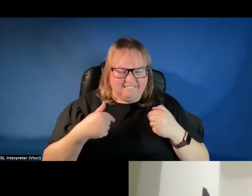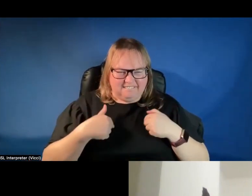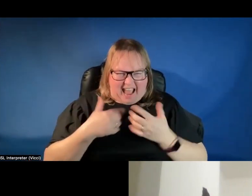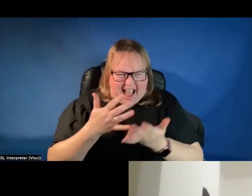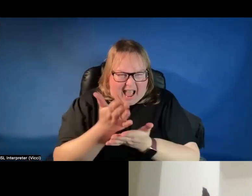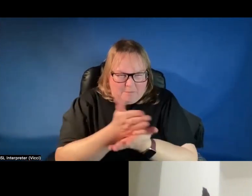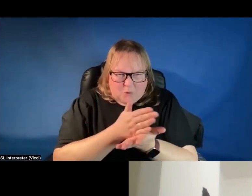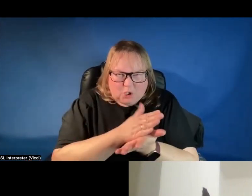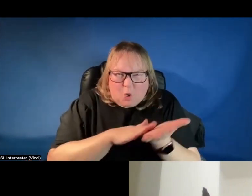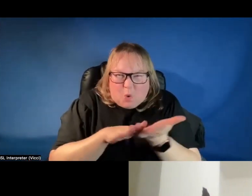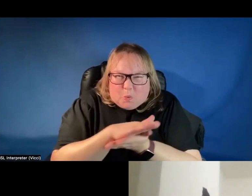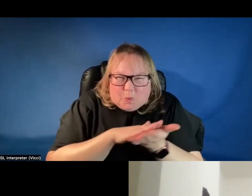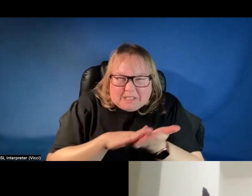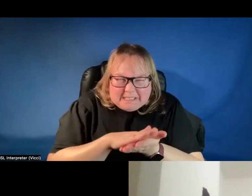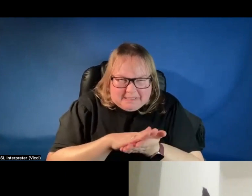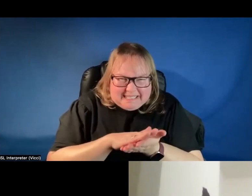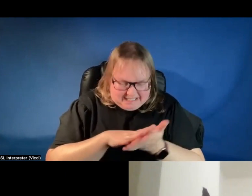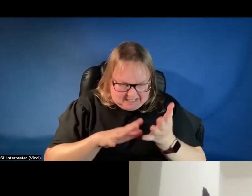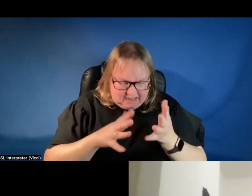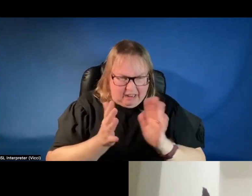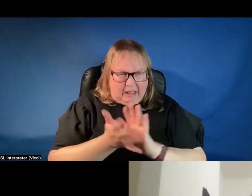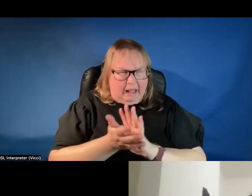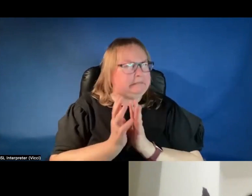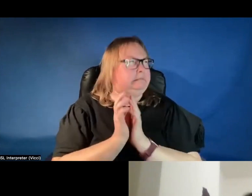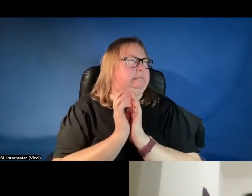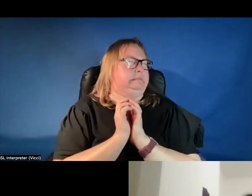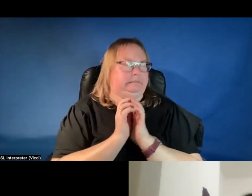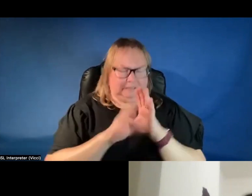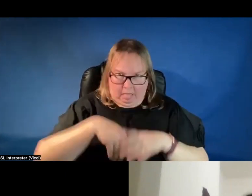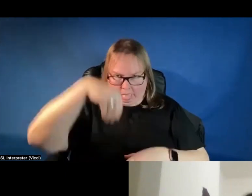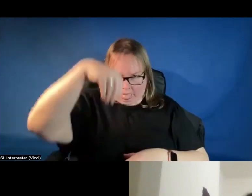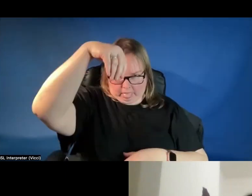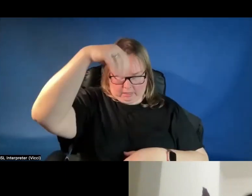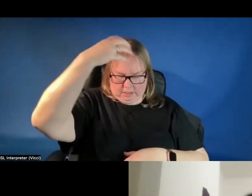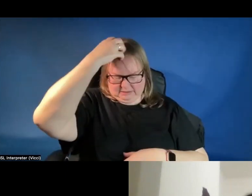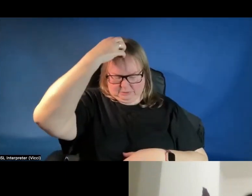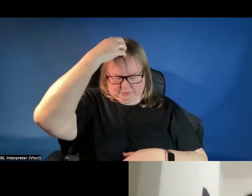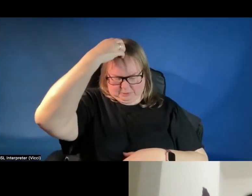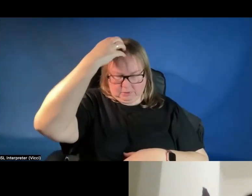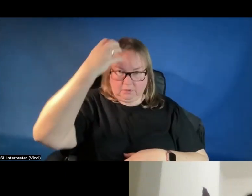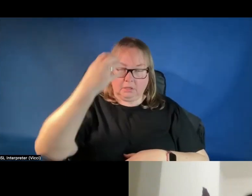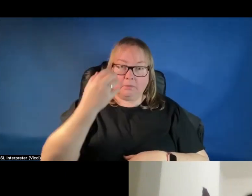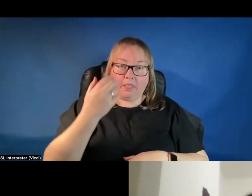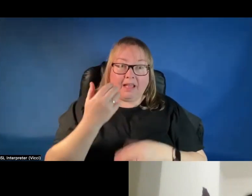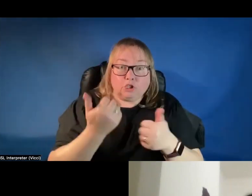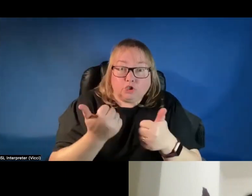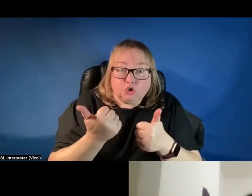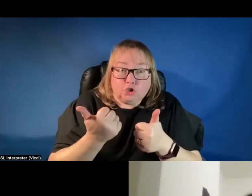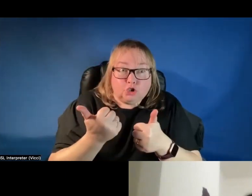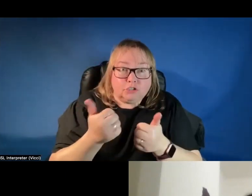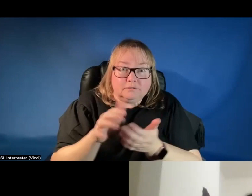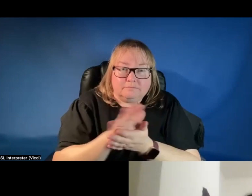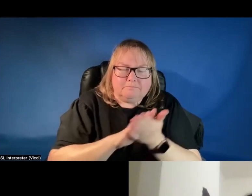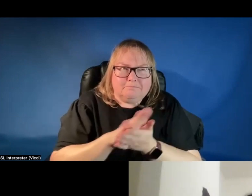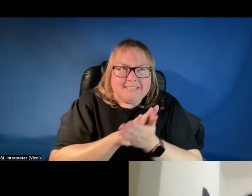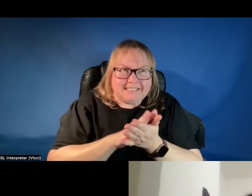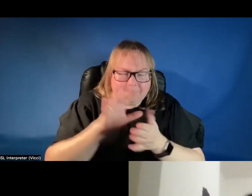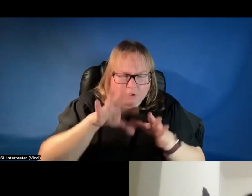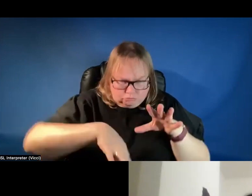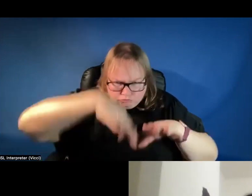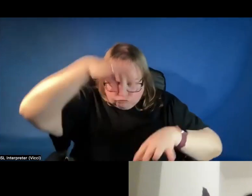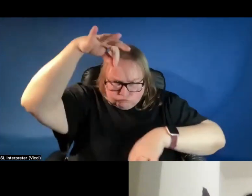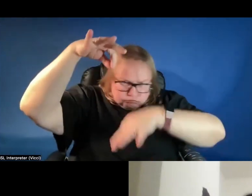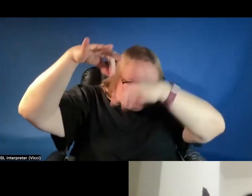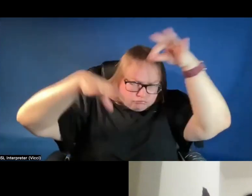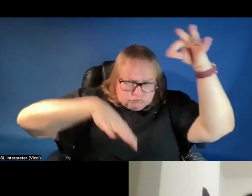sense of. So yeah, thank you for sharing that, because it's made me think a lot about kind of what those